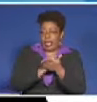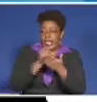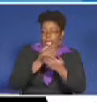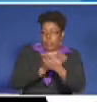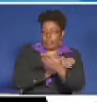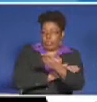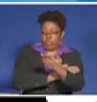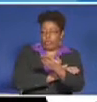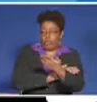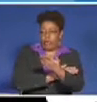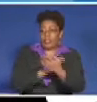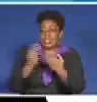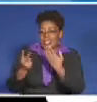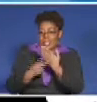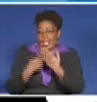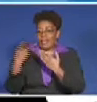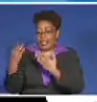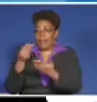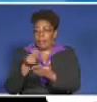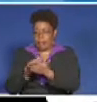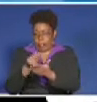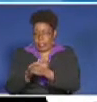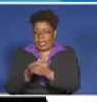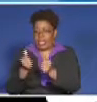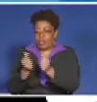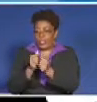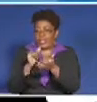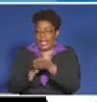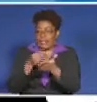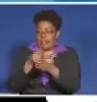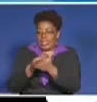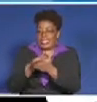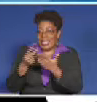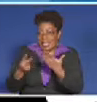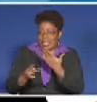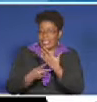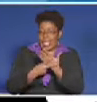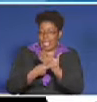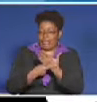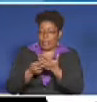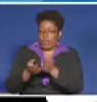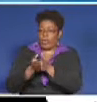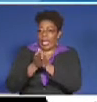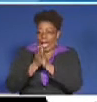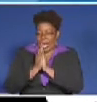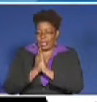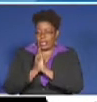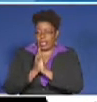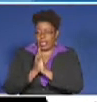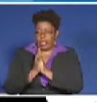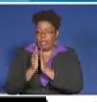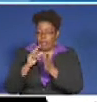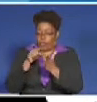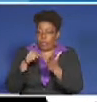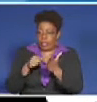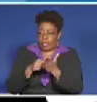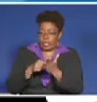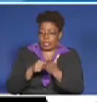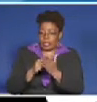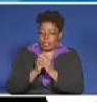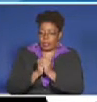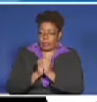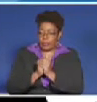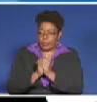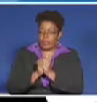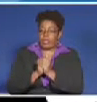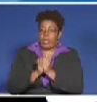it actually save them something. And with that money saved, of course, we're asking for this long overdue of